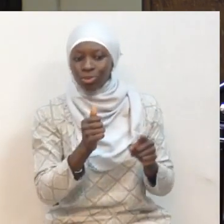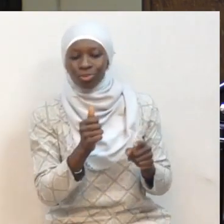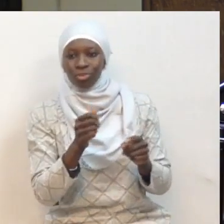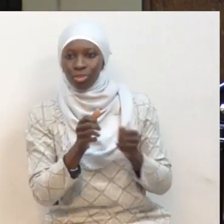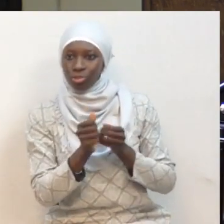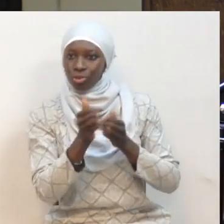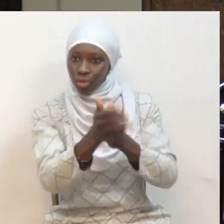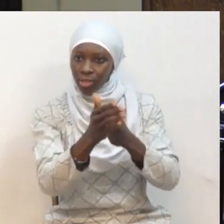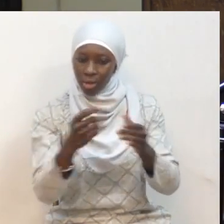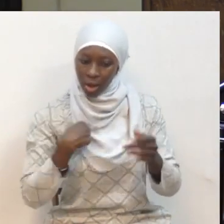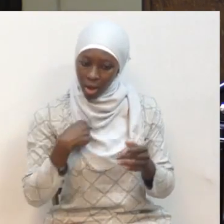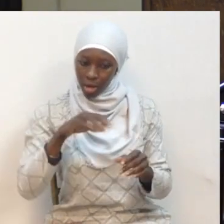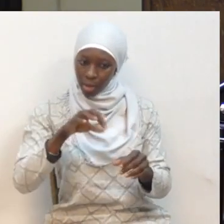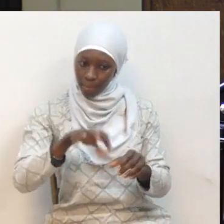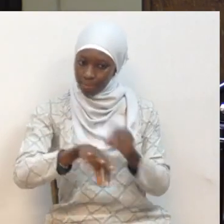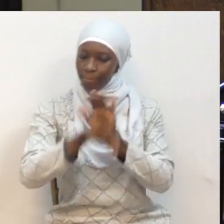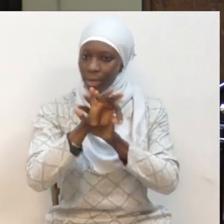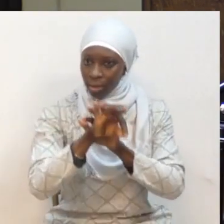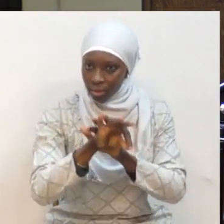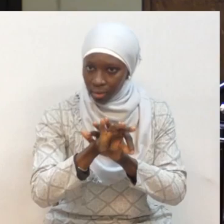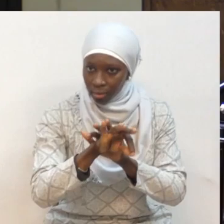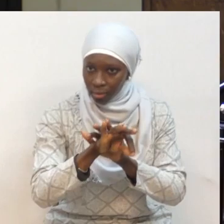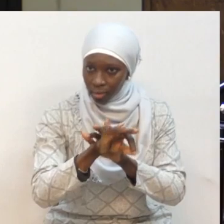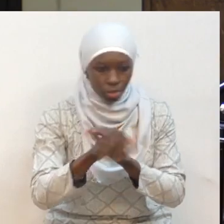master. That is not Islam.